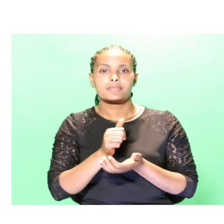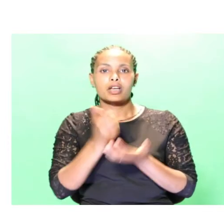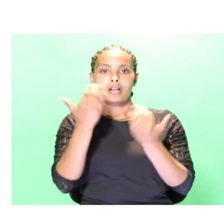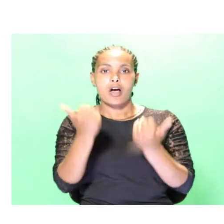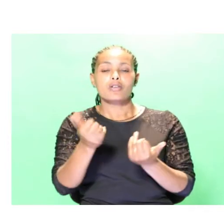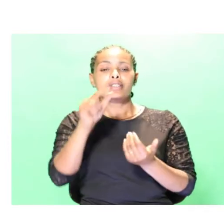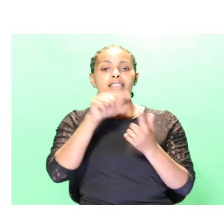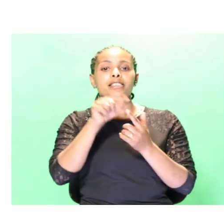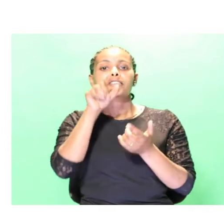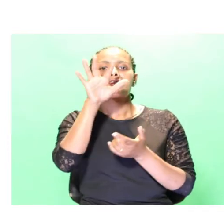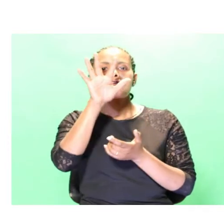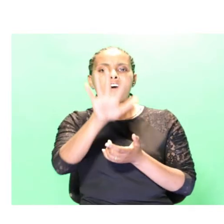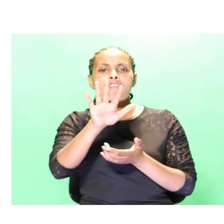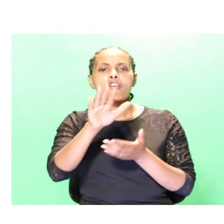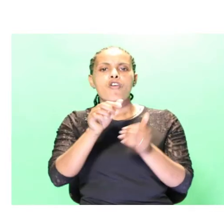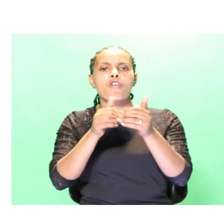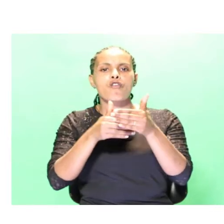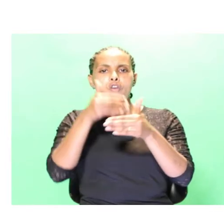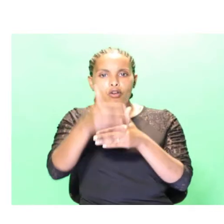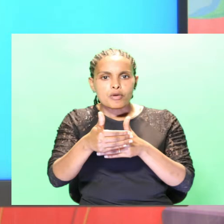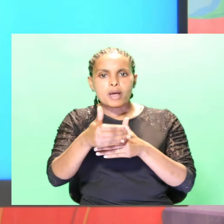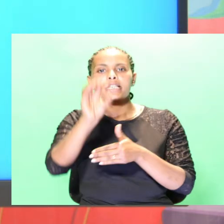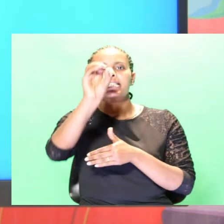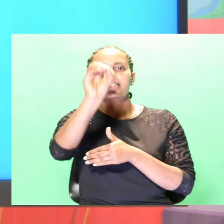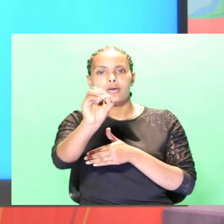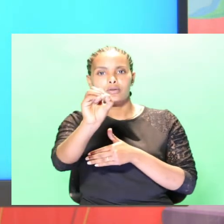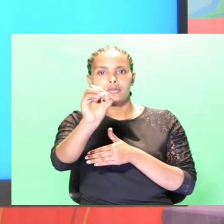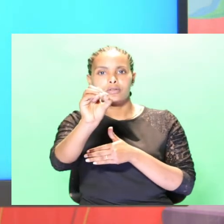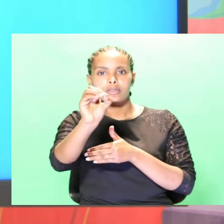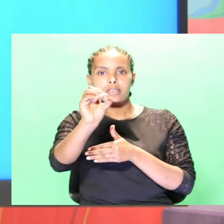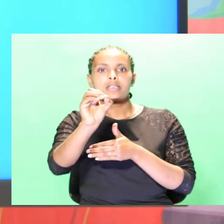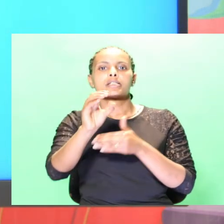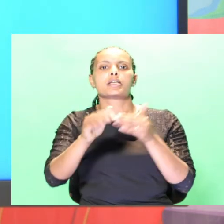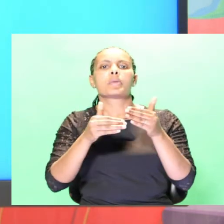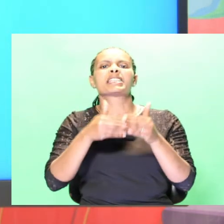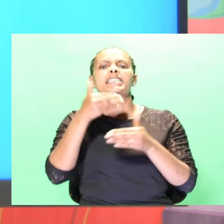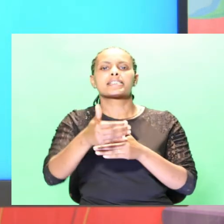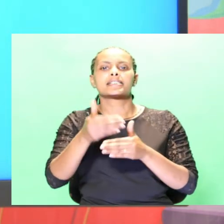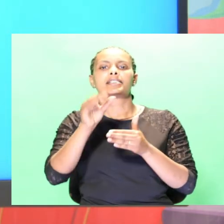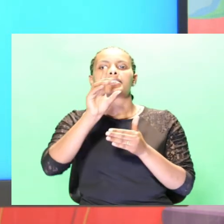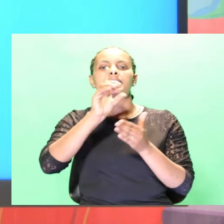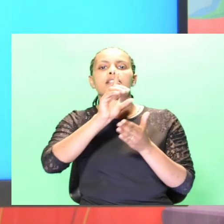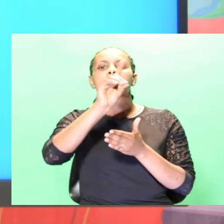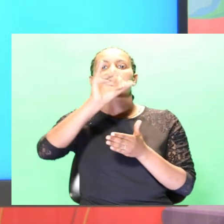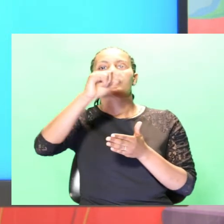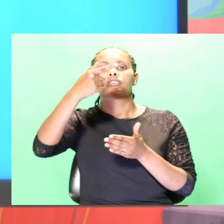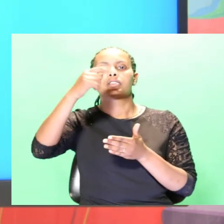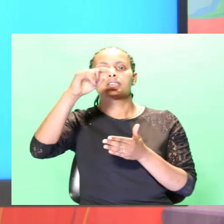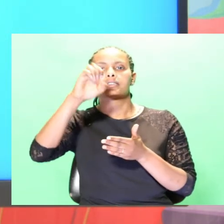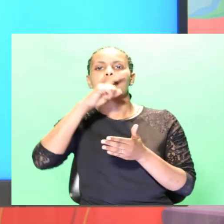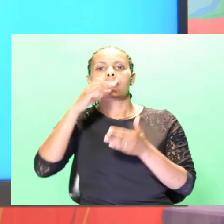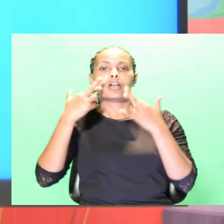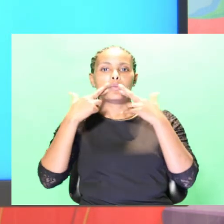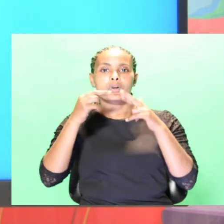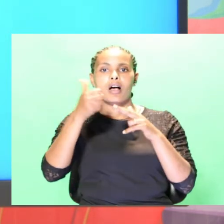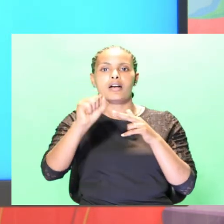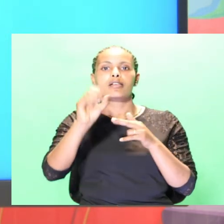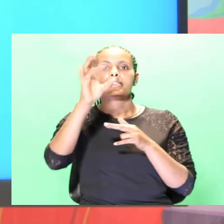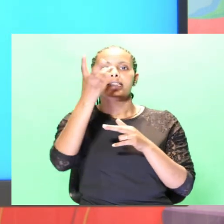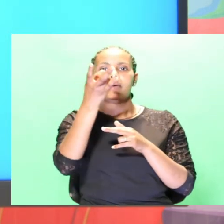Now this 5 is followed by zeros. The preceding digit retained and reported